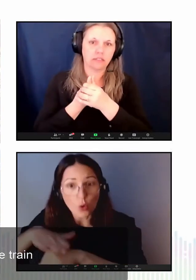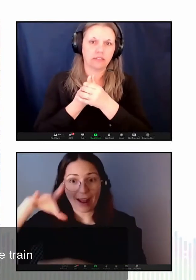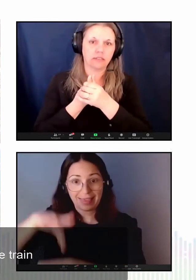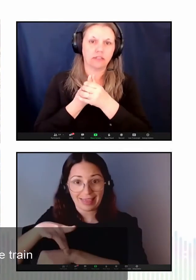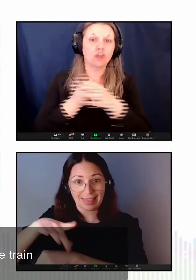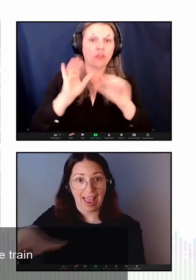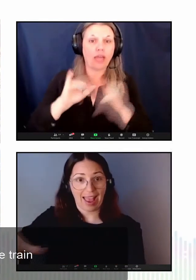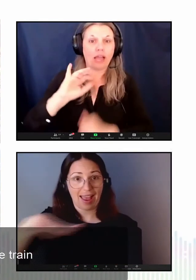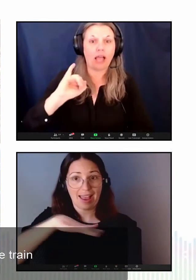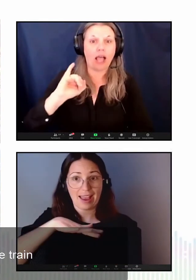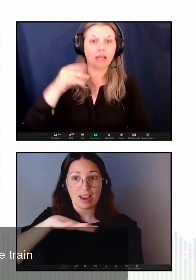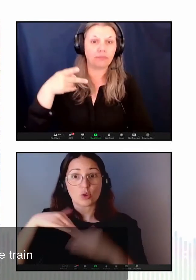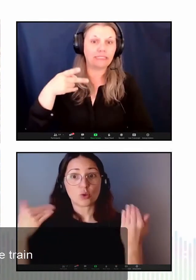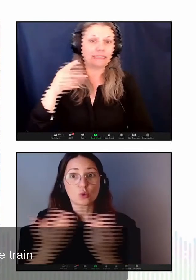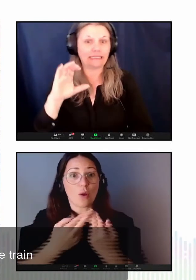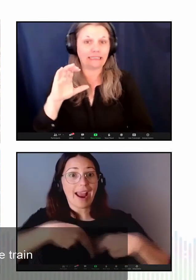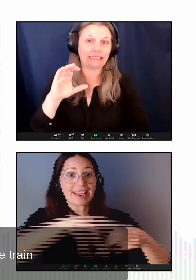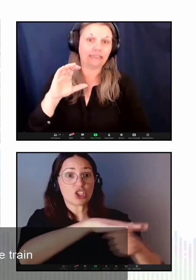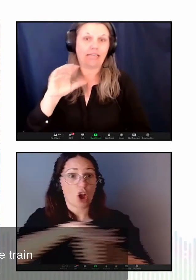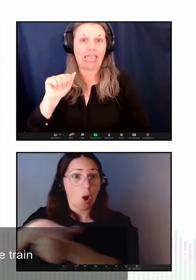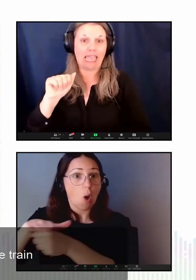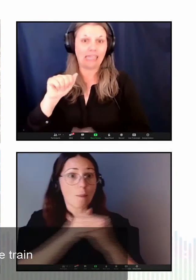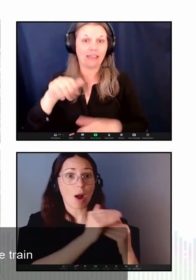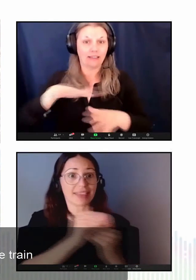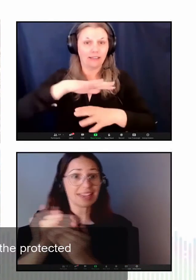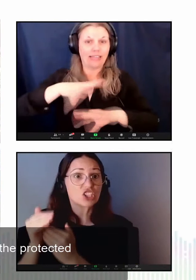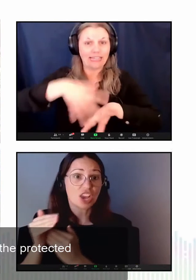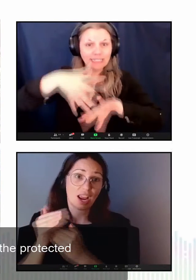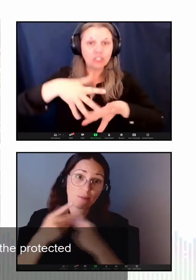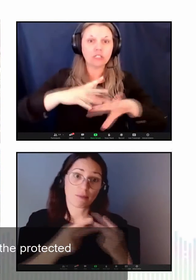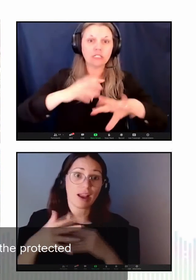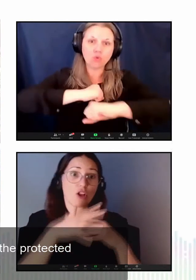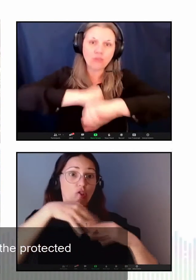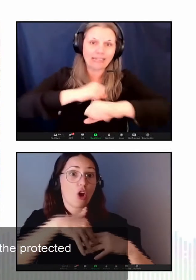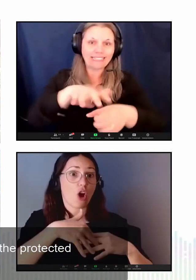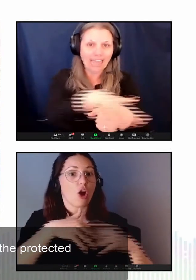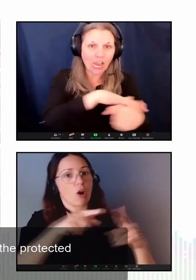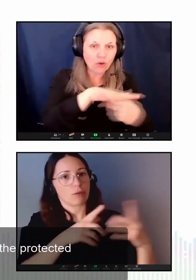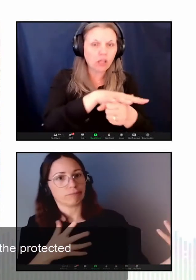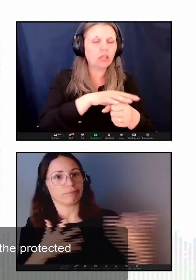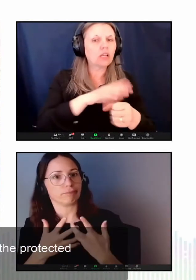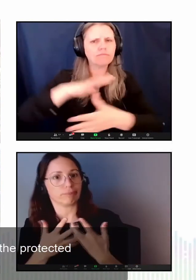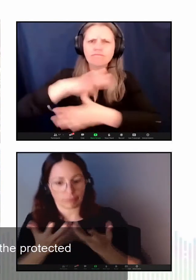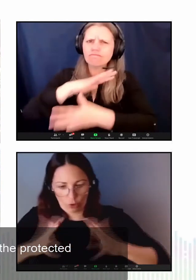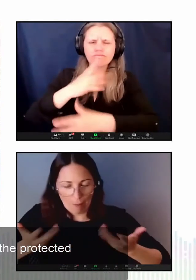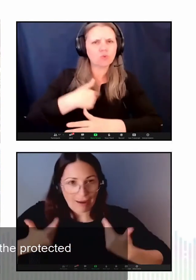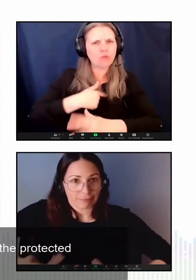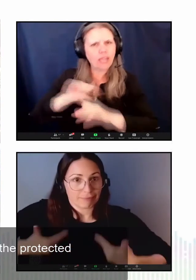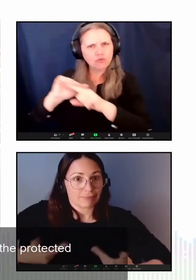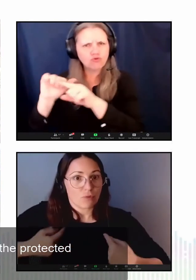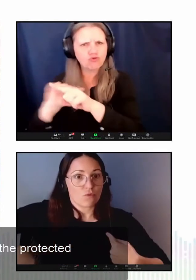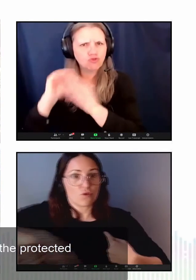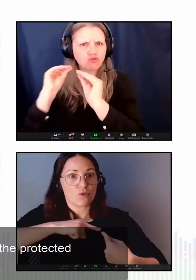Areas, the foundation of that is how well we train our people, how well we place them